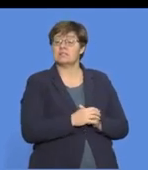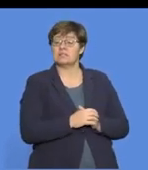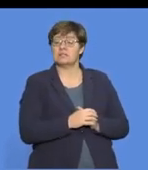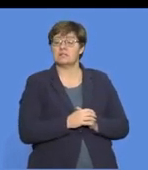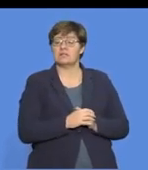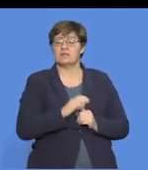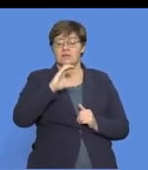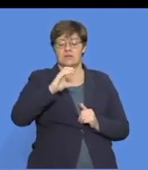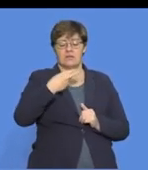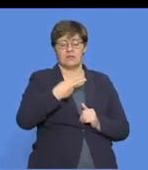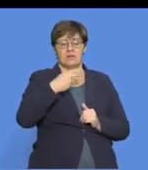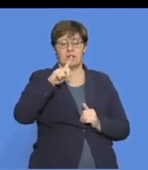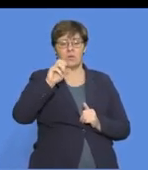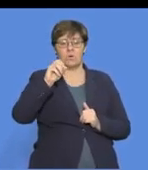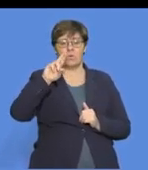chloroplasts.